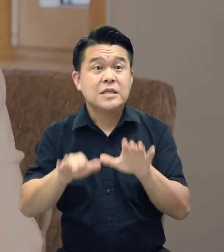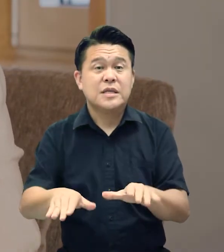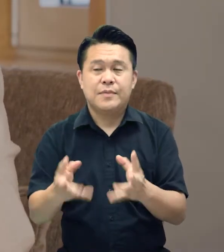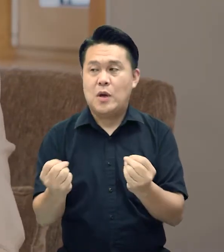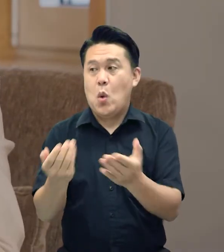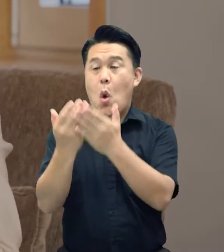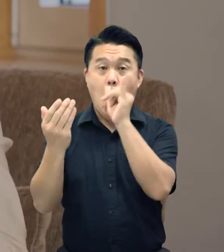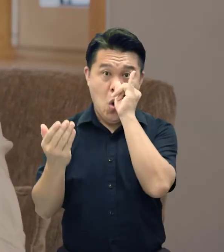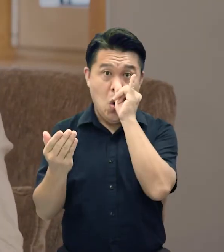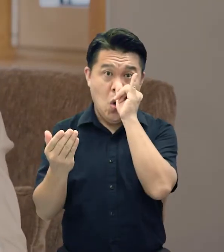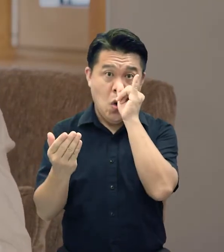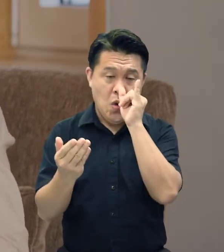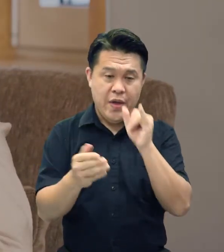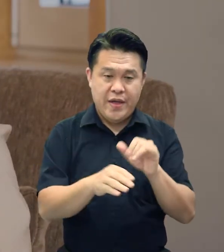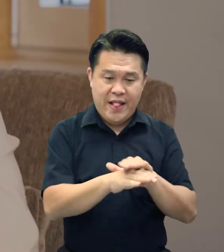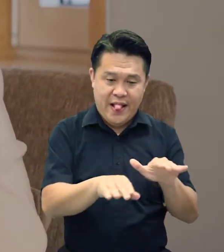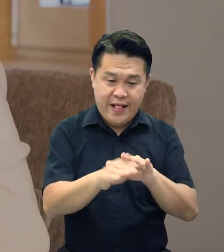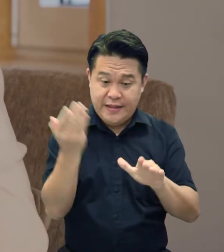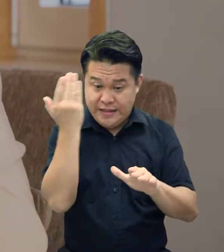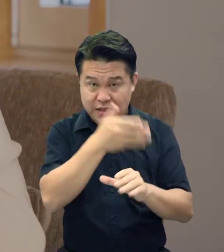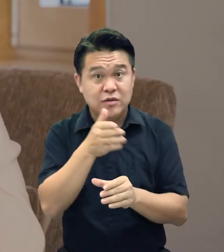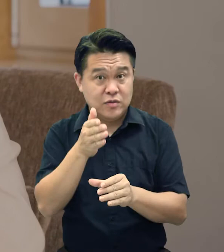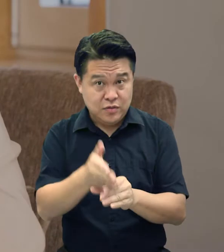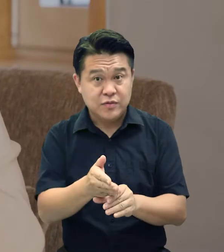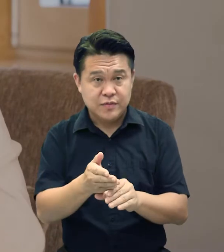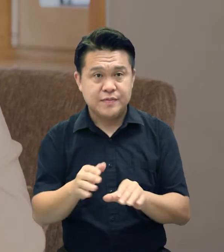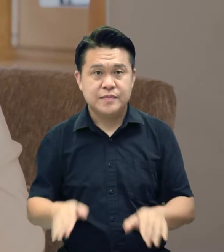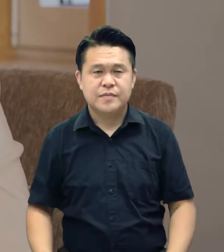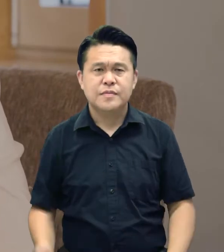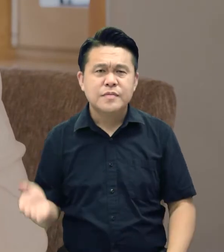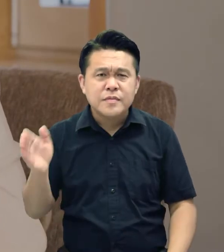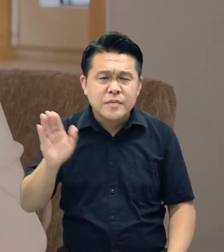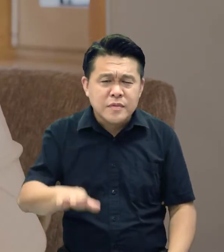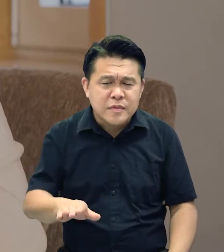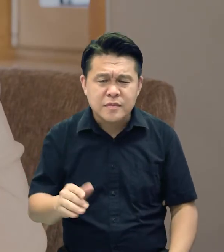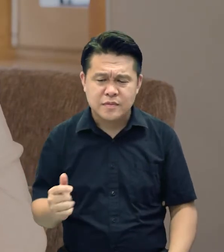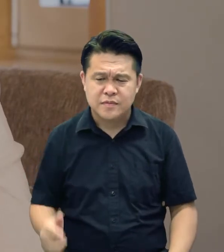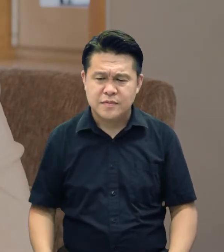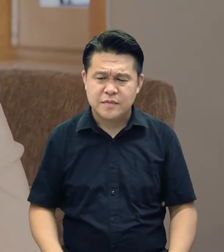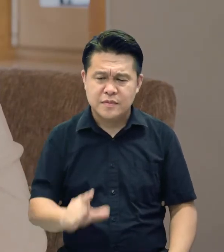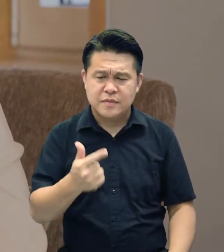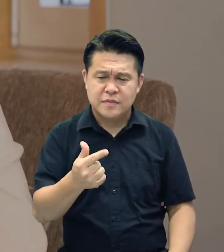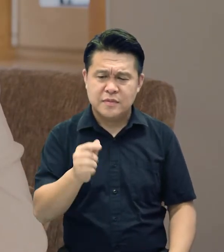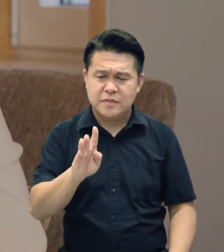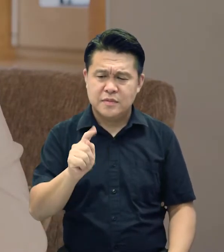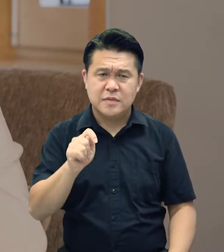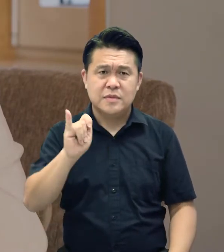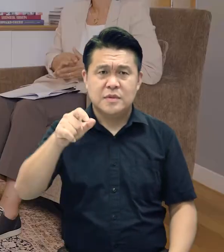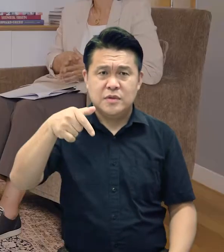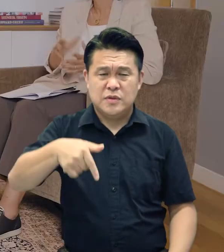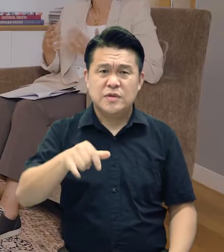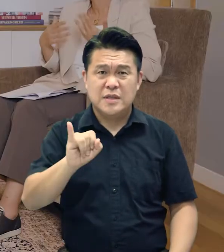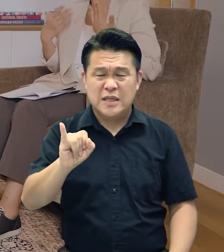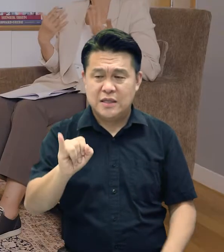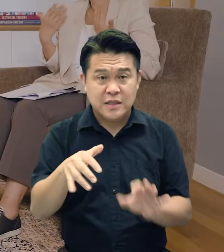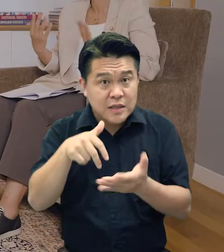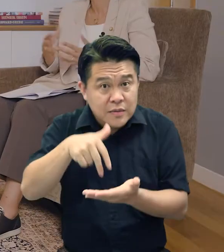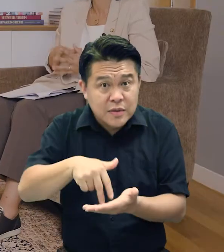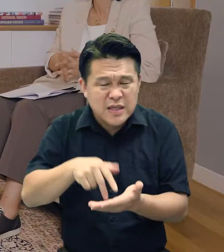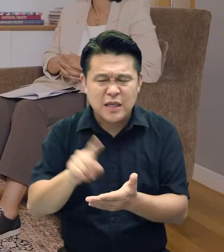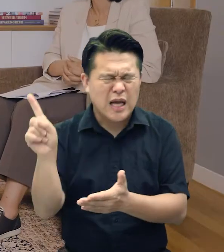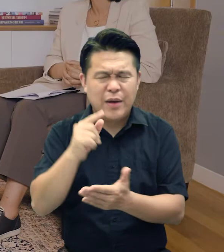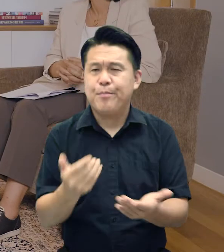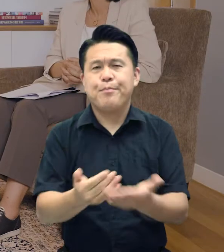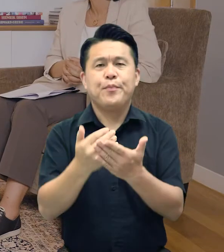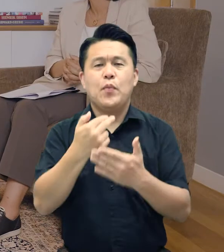or those many other the human rights issues, but not about the LGBTQI. We couldn't make